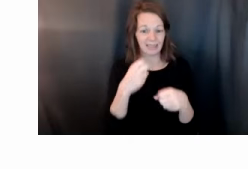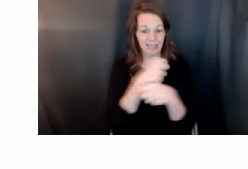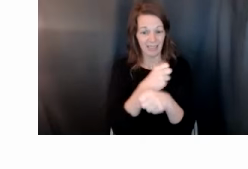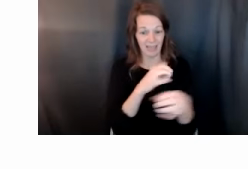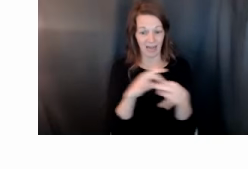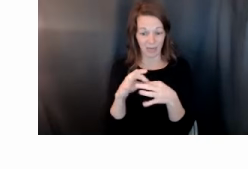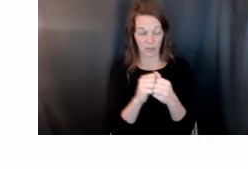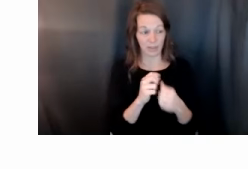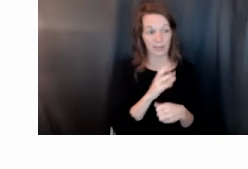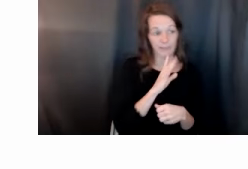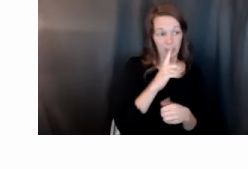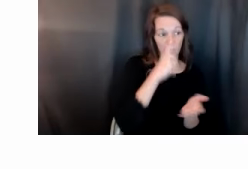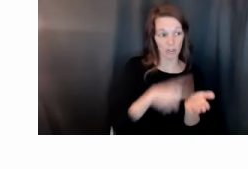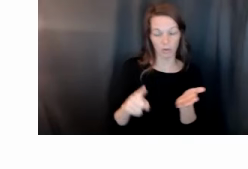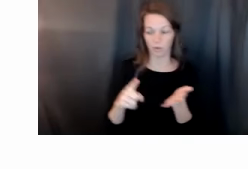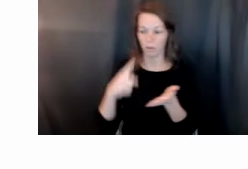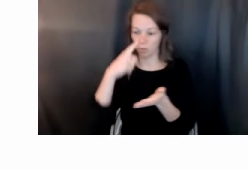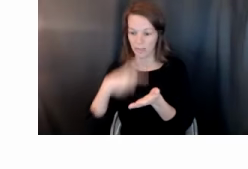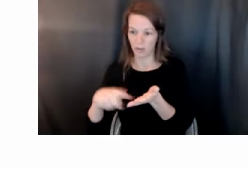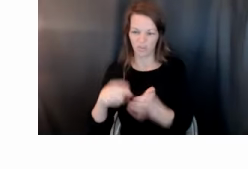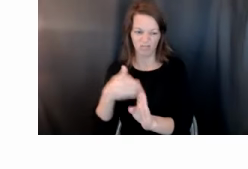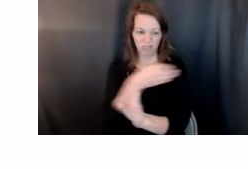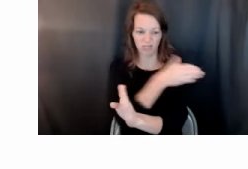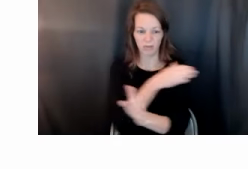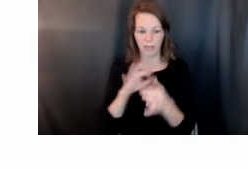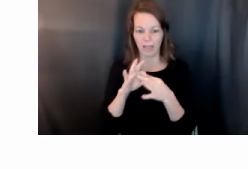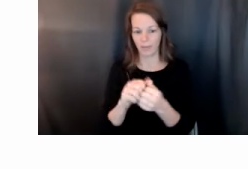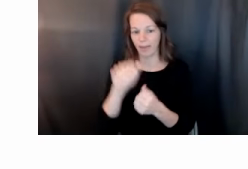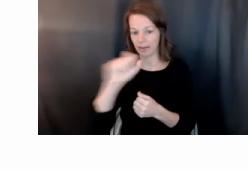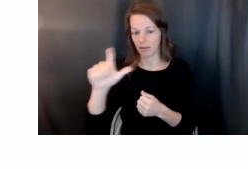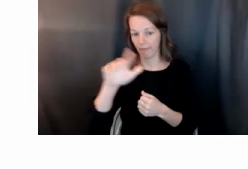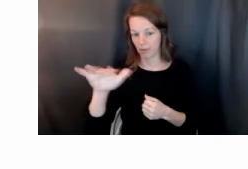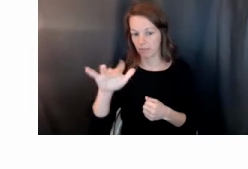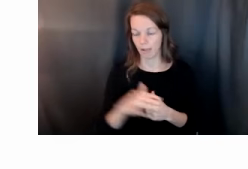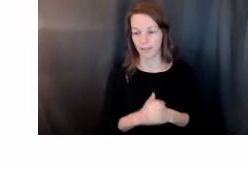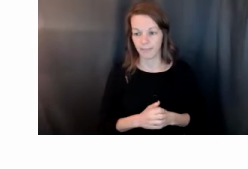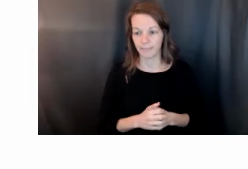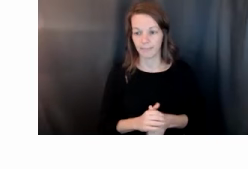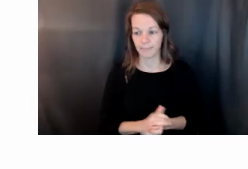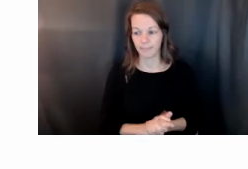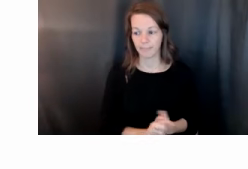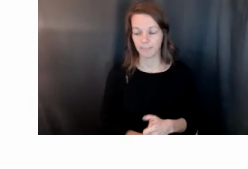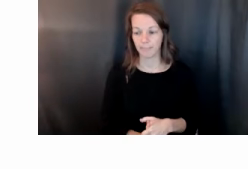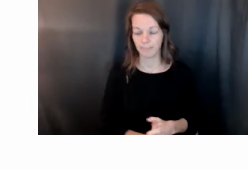between the speech research and the previous research on ASL fingerspelling.